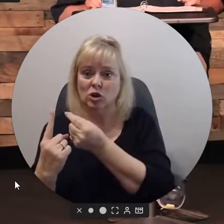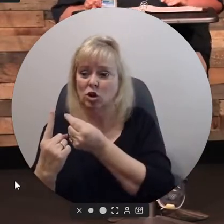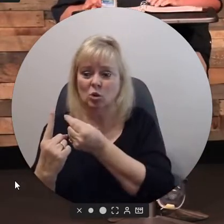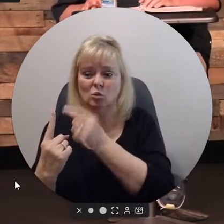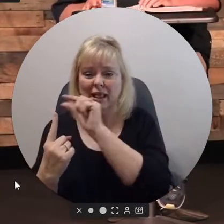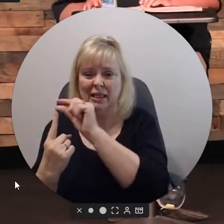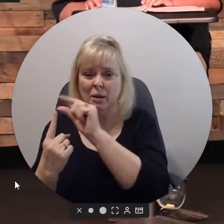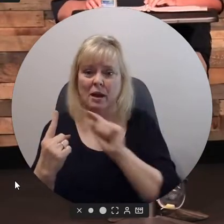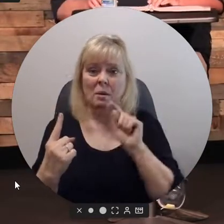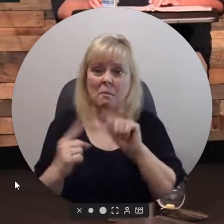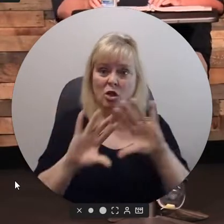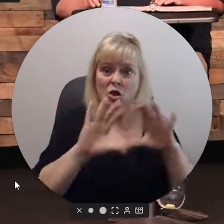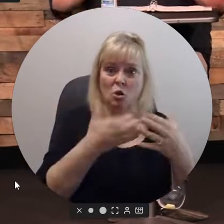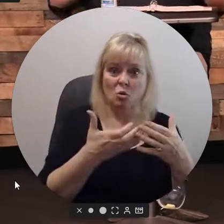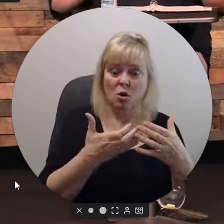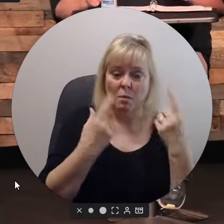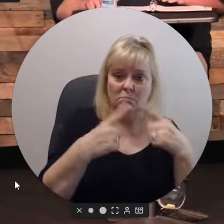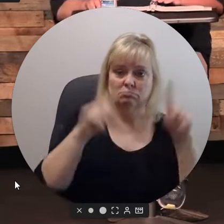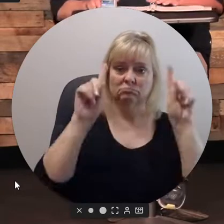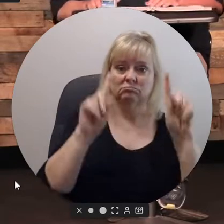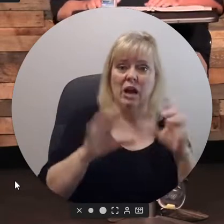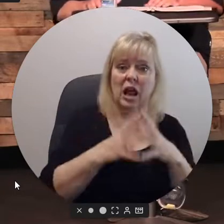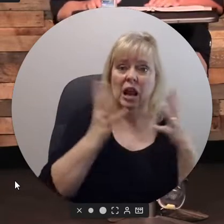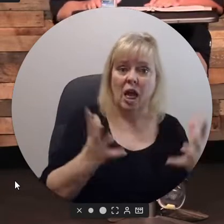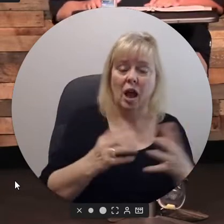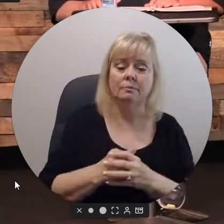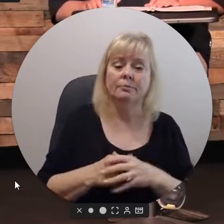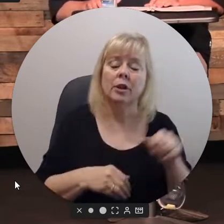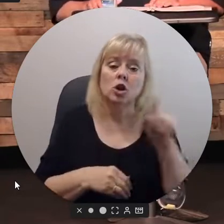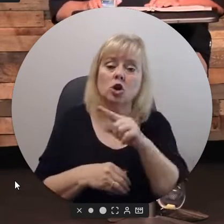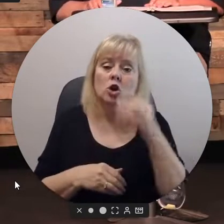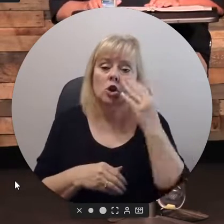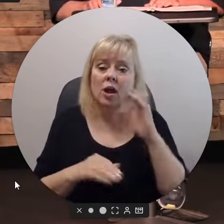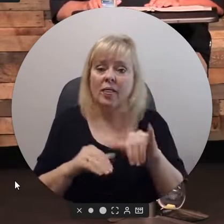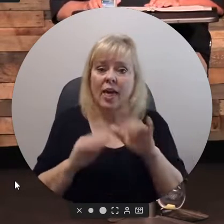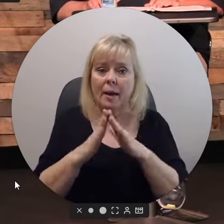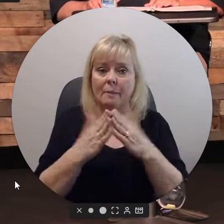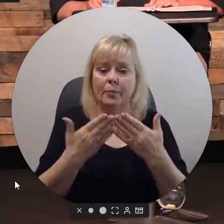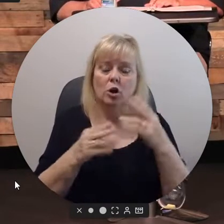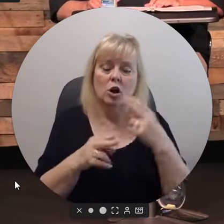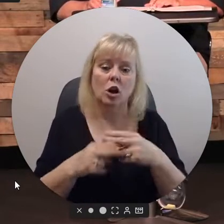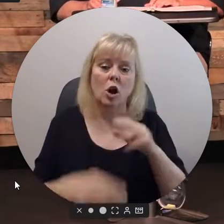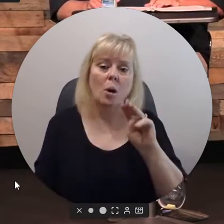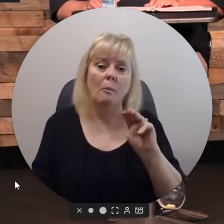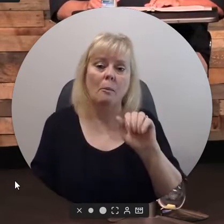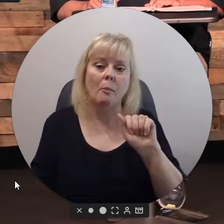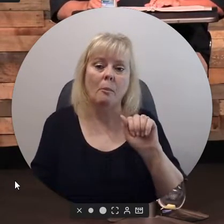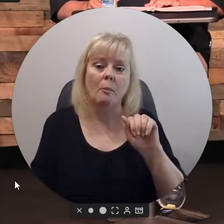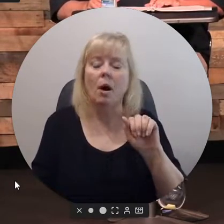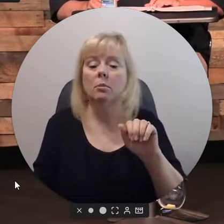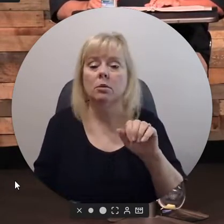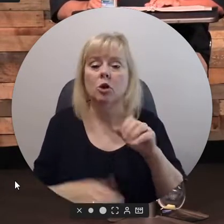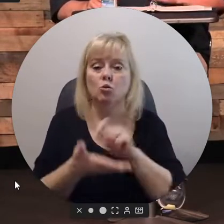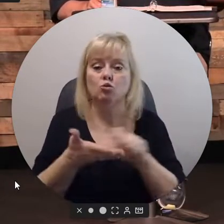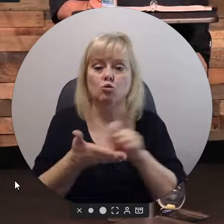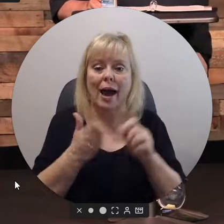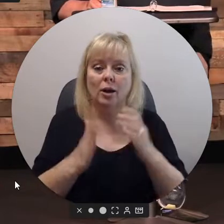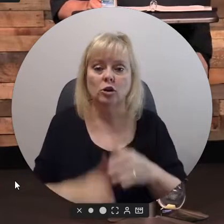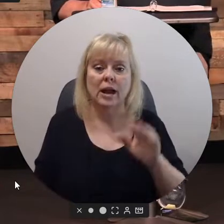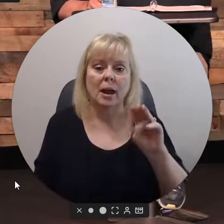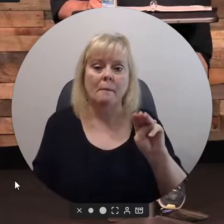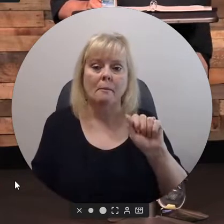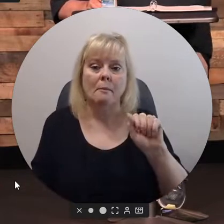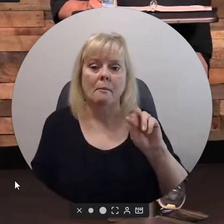Marsha Brown, some of you may know this book, in a classic children's book, Stone Soup. Has anybody seen, know Stone